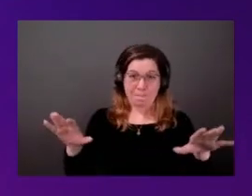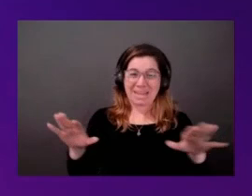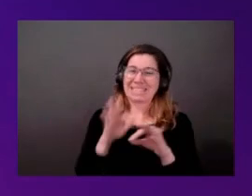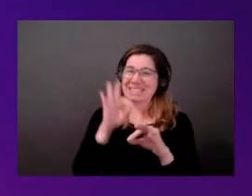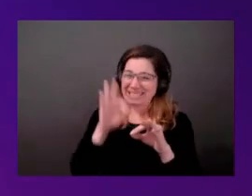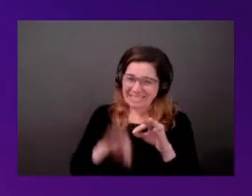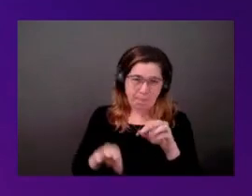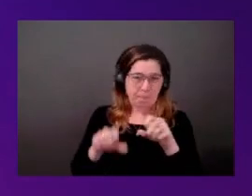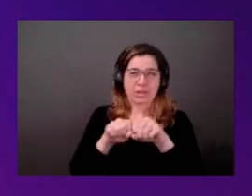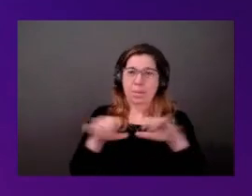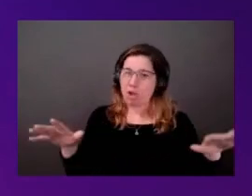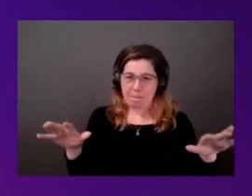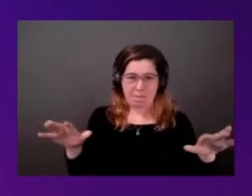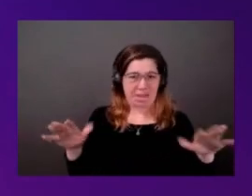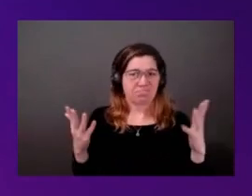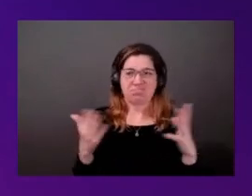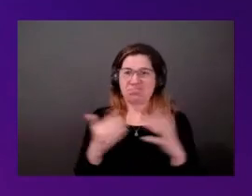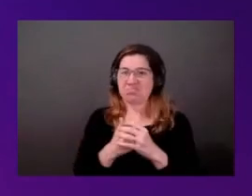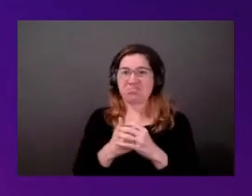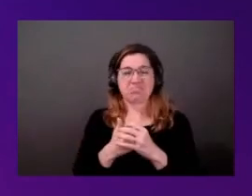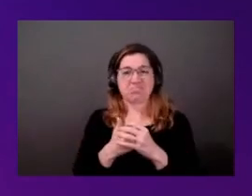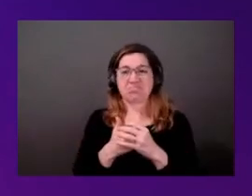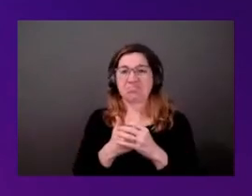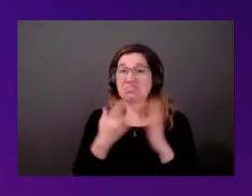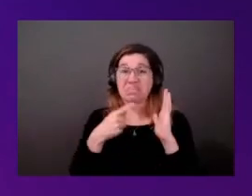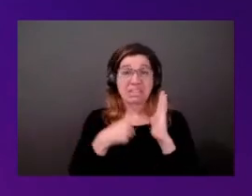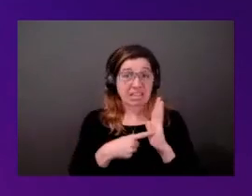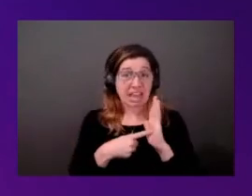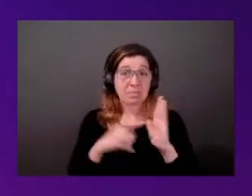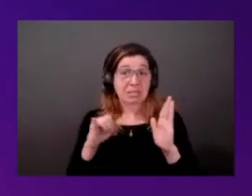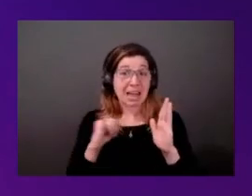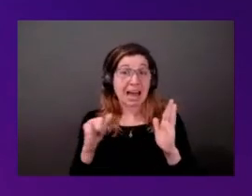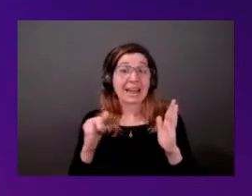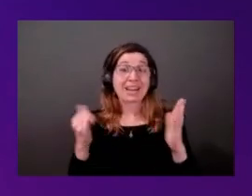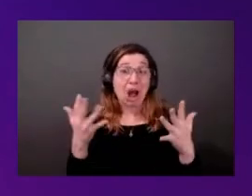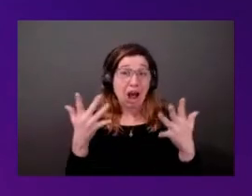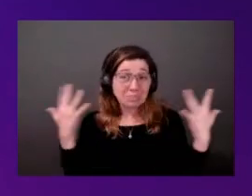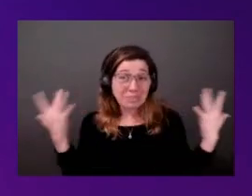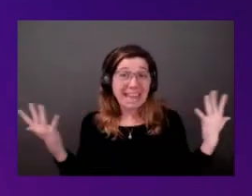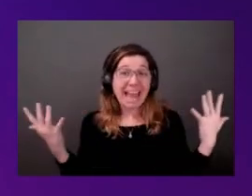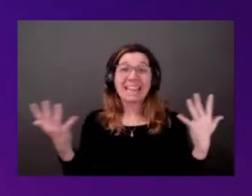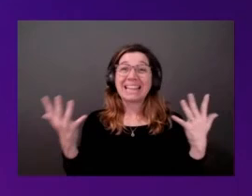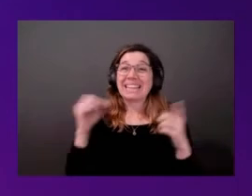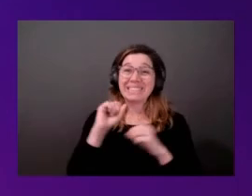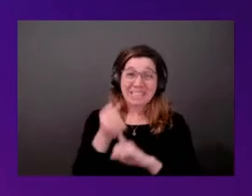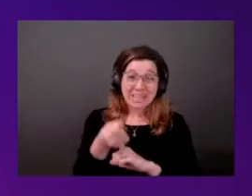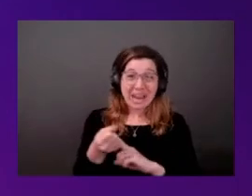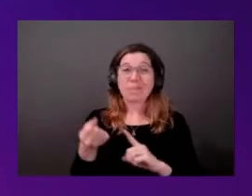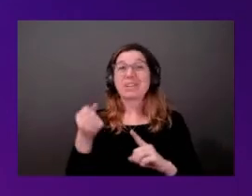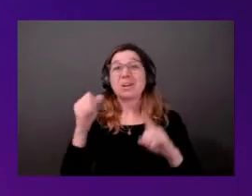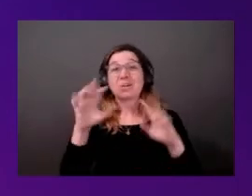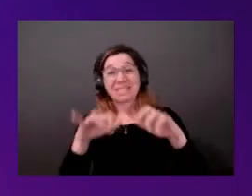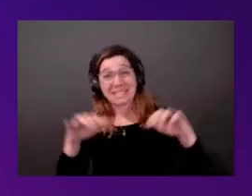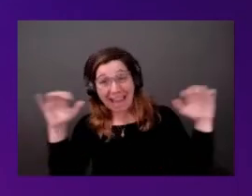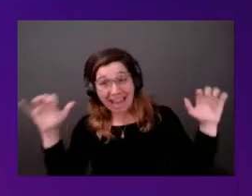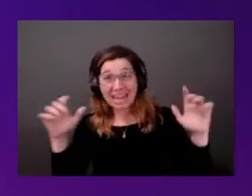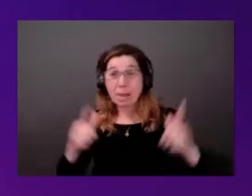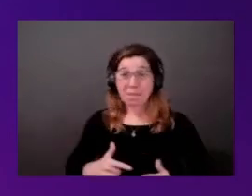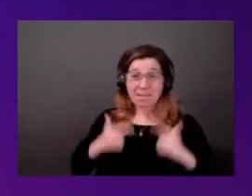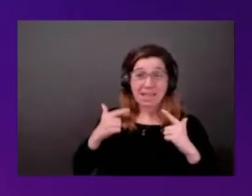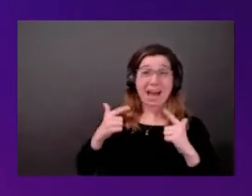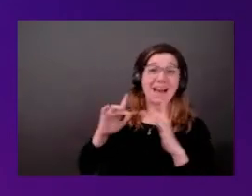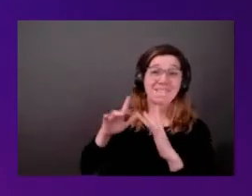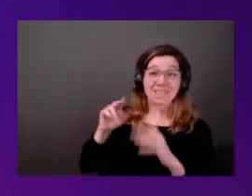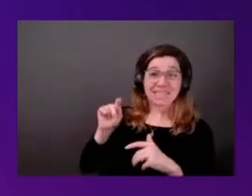So here we are looking at examples like hospitality scenarios or stadiums or bringing up a live network on demand for